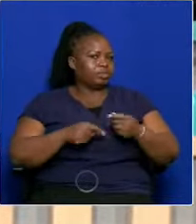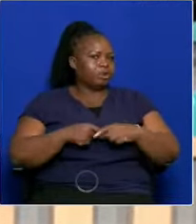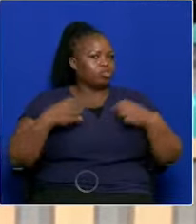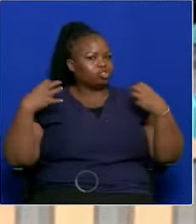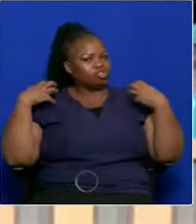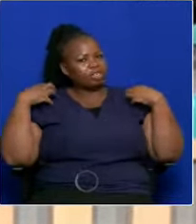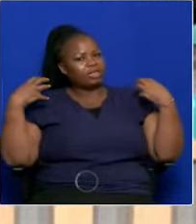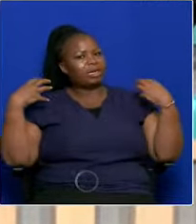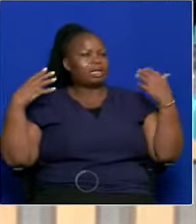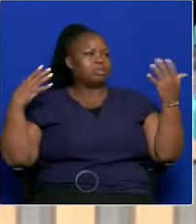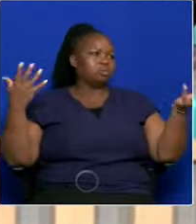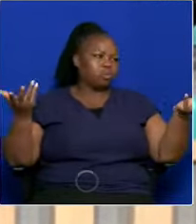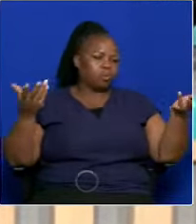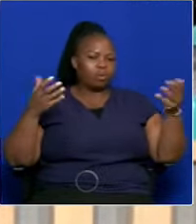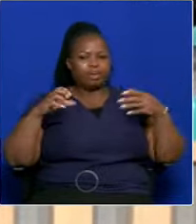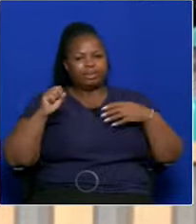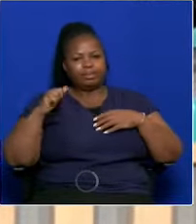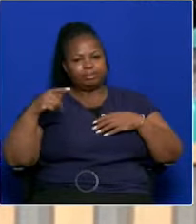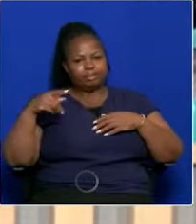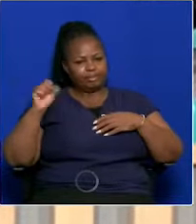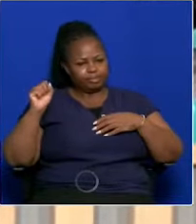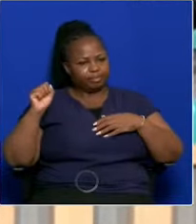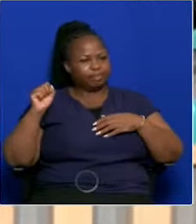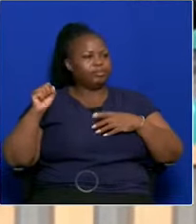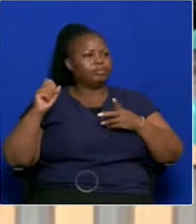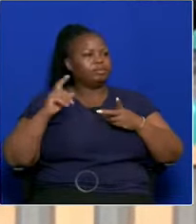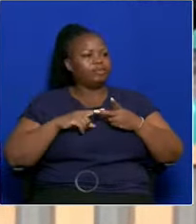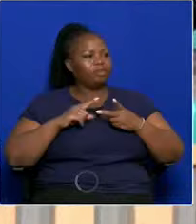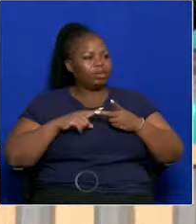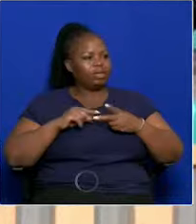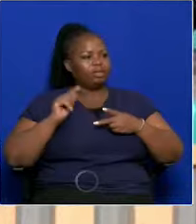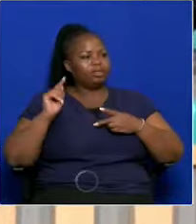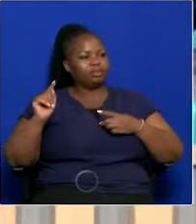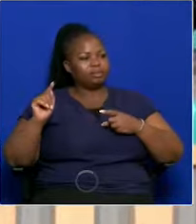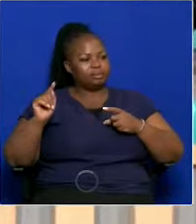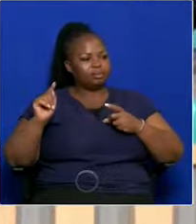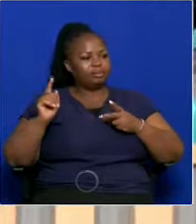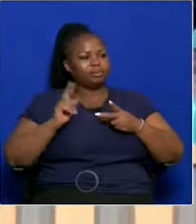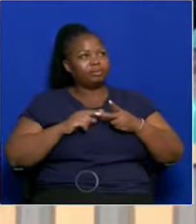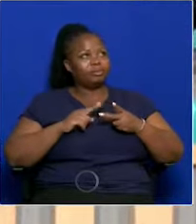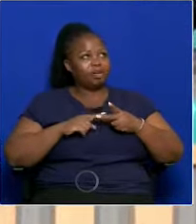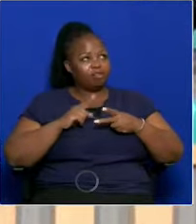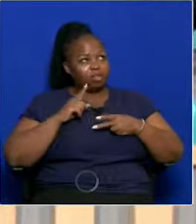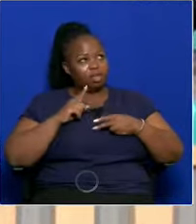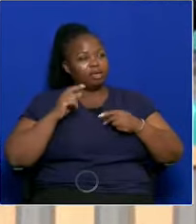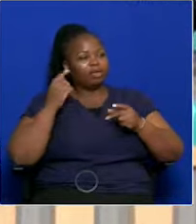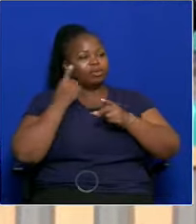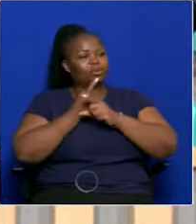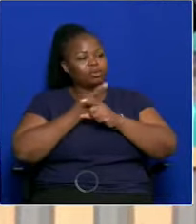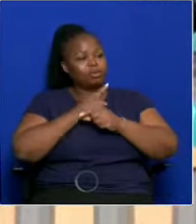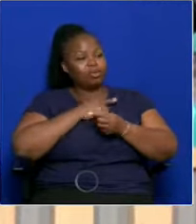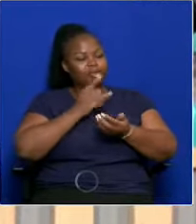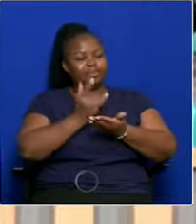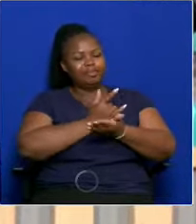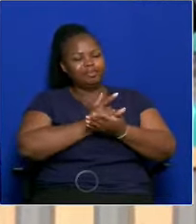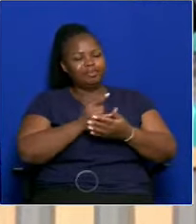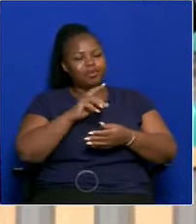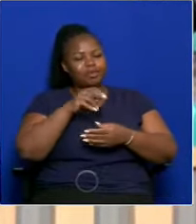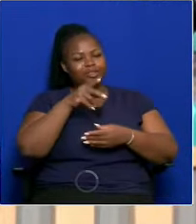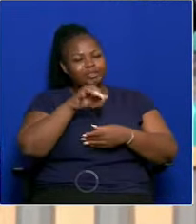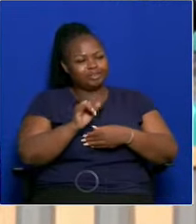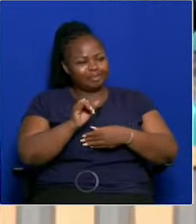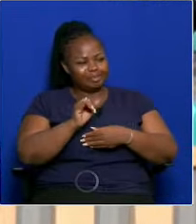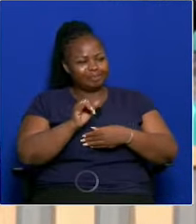the SAPS in the media every day. It's the fact that in your chats with Sergeant Nkosi, the ones that appear